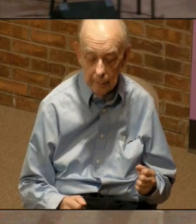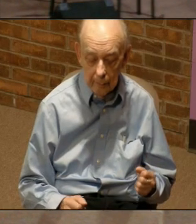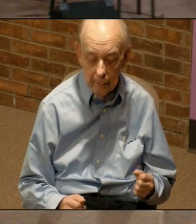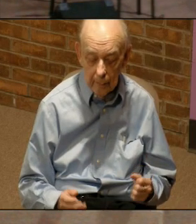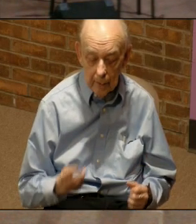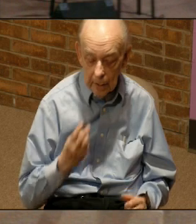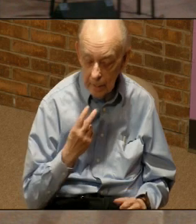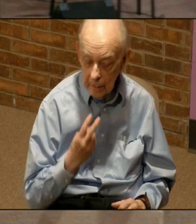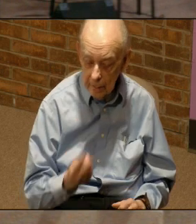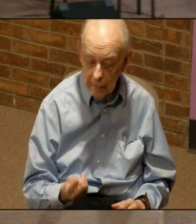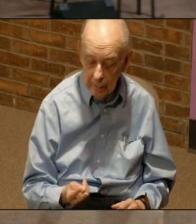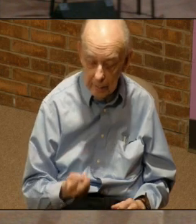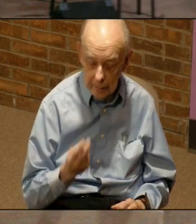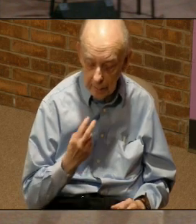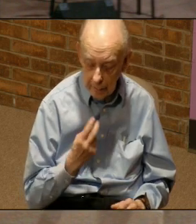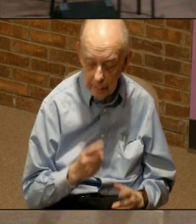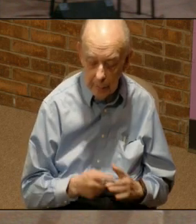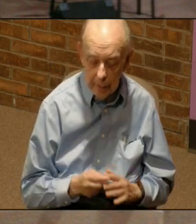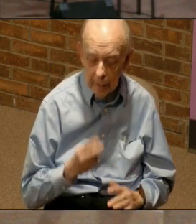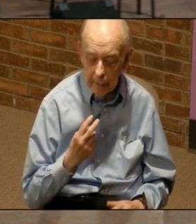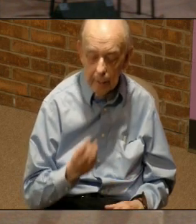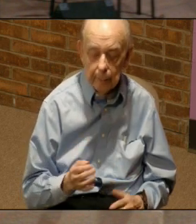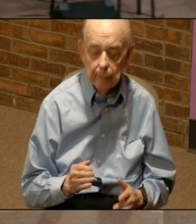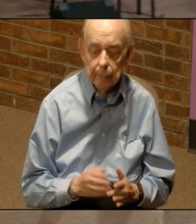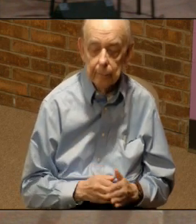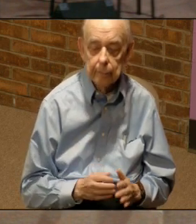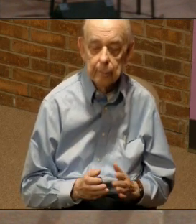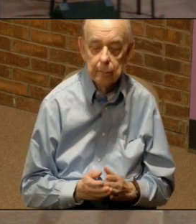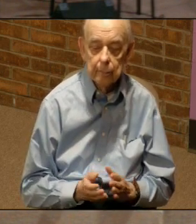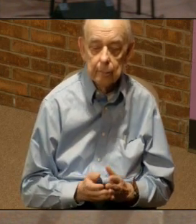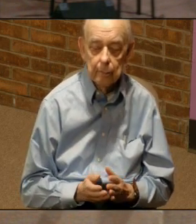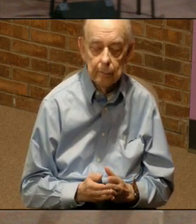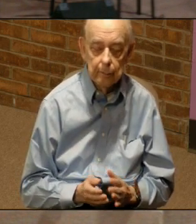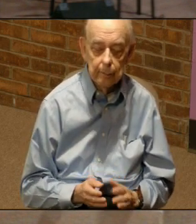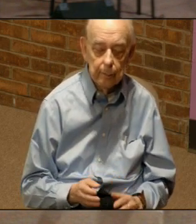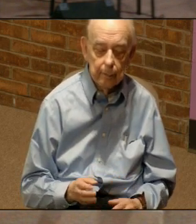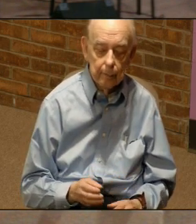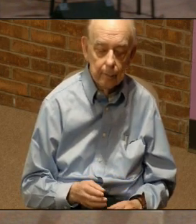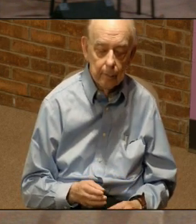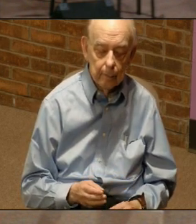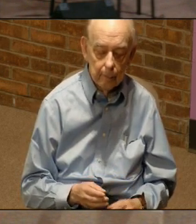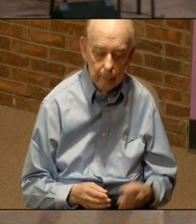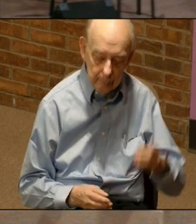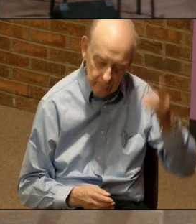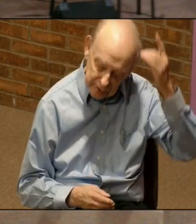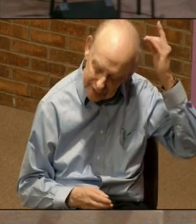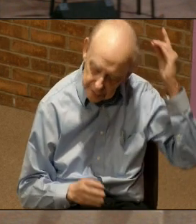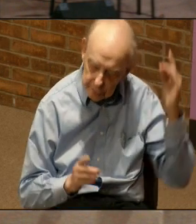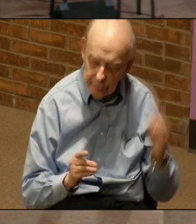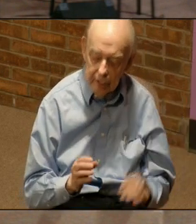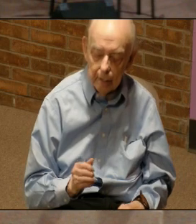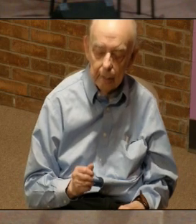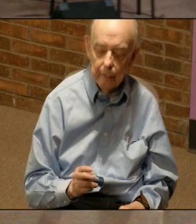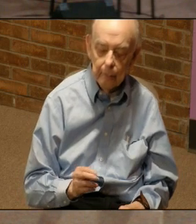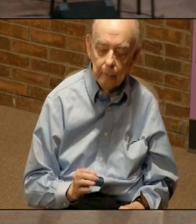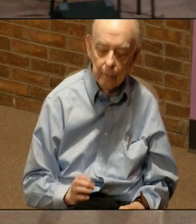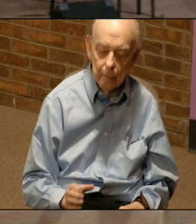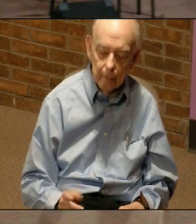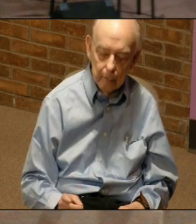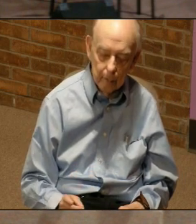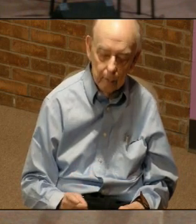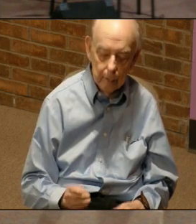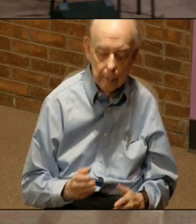at this, you'll begin to see that in the book of Daniel, there is also some